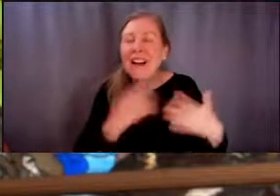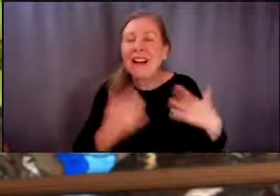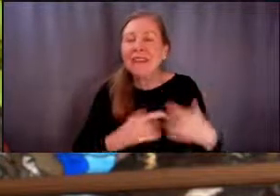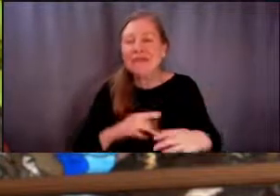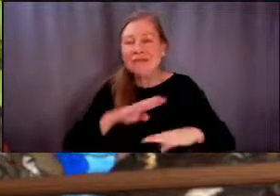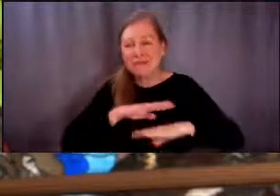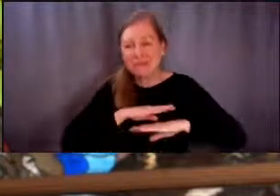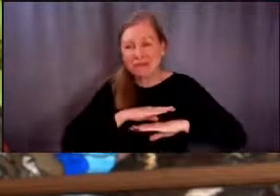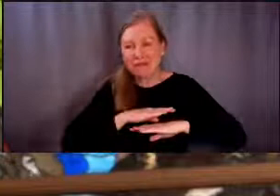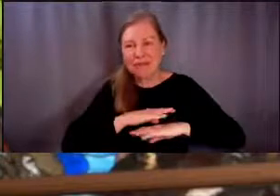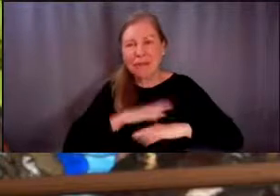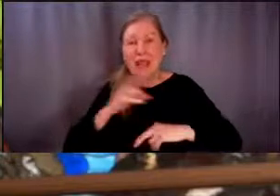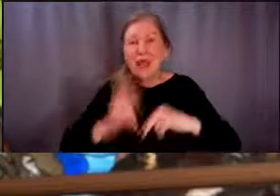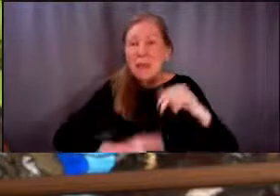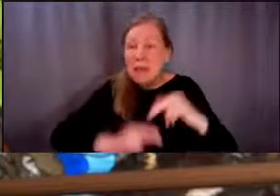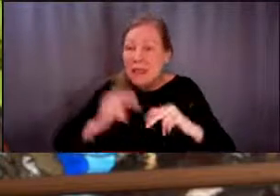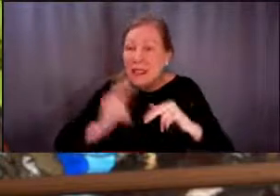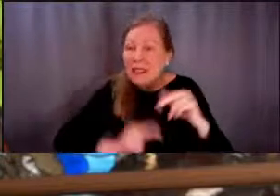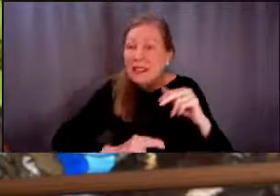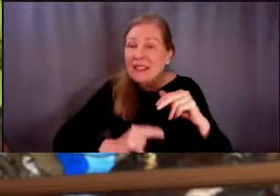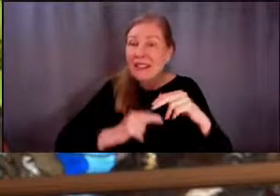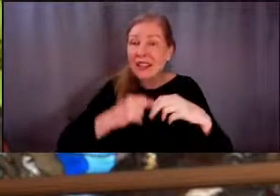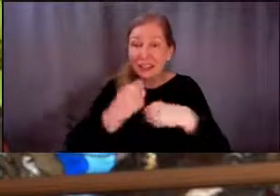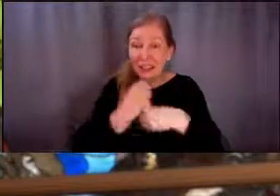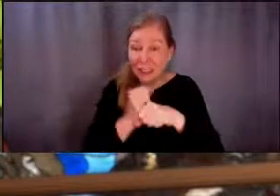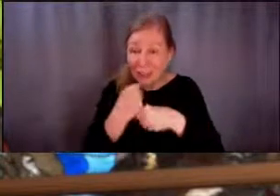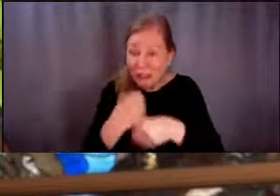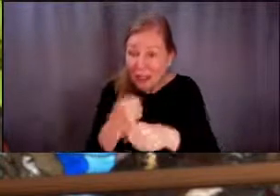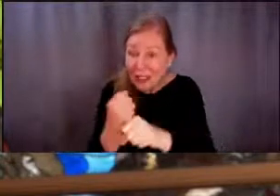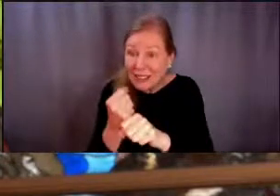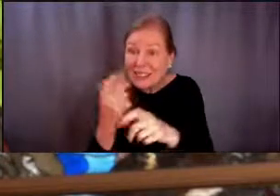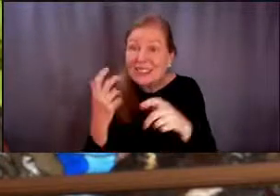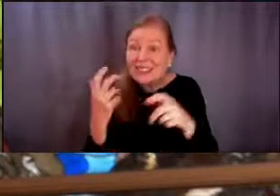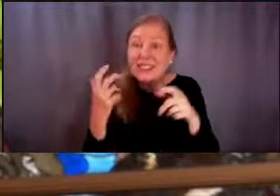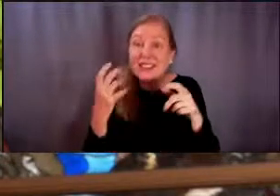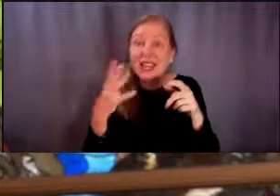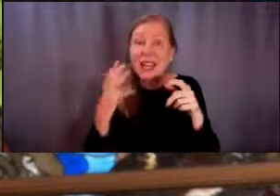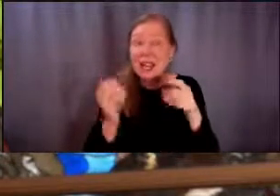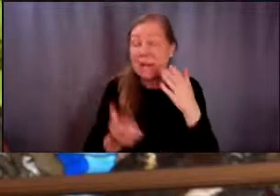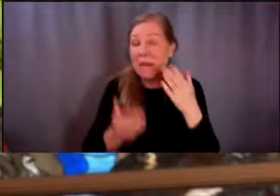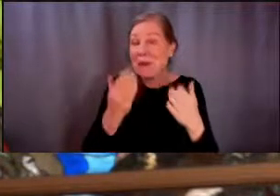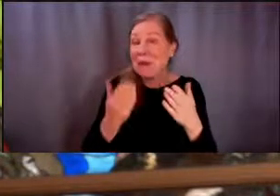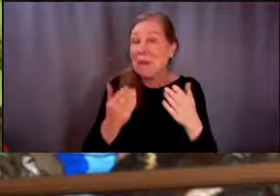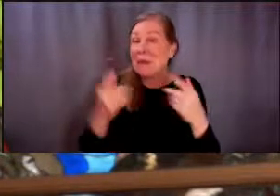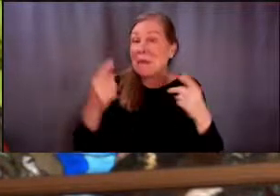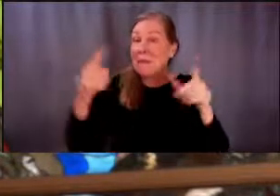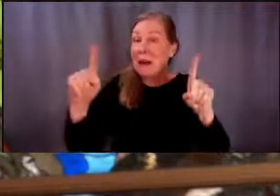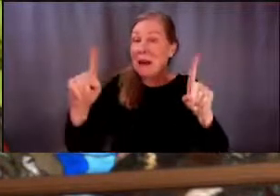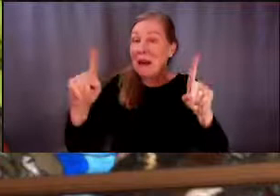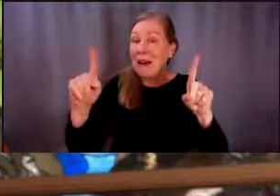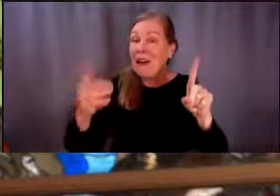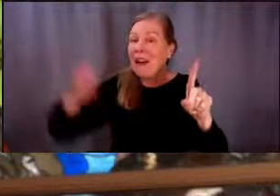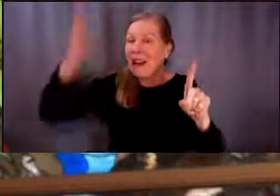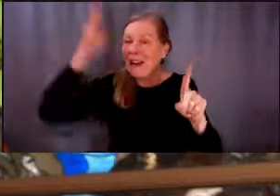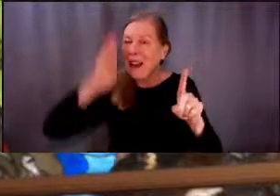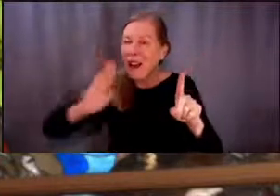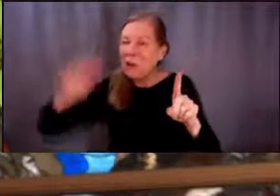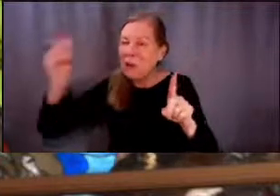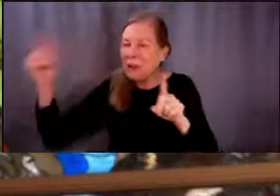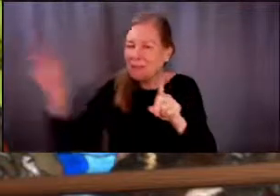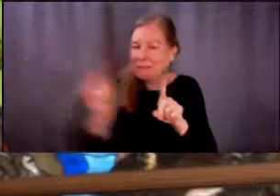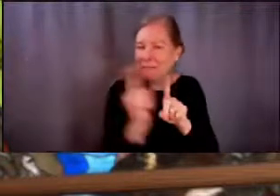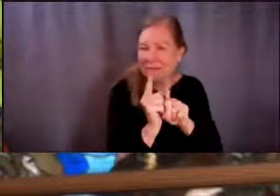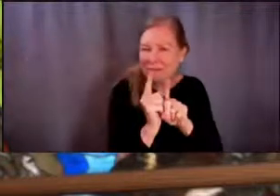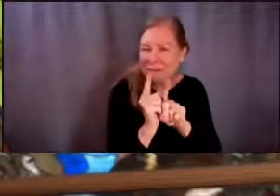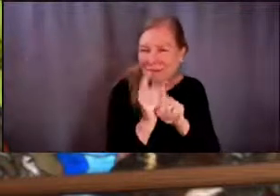construct creatively, and perhaps you might just find God speaking to you in that space, giving you strength